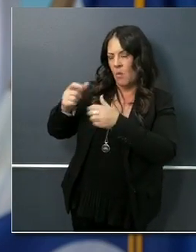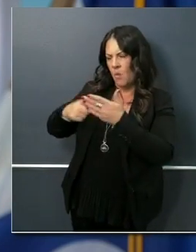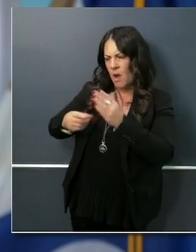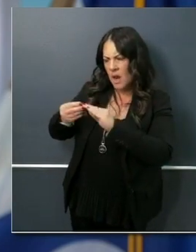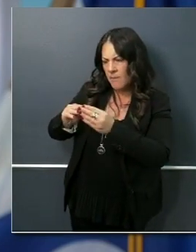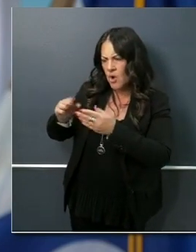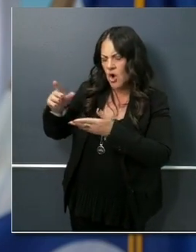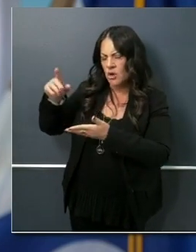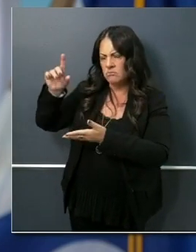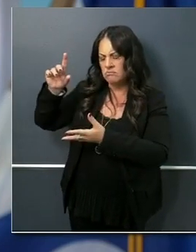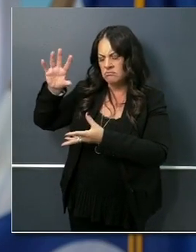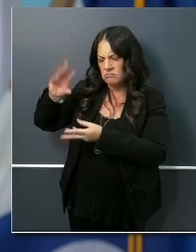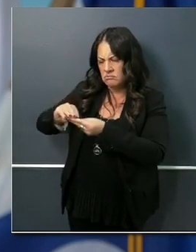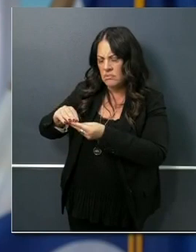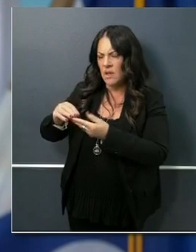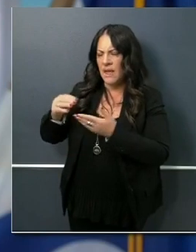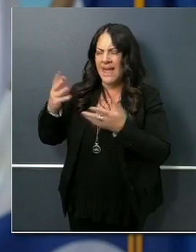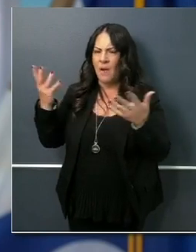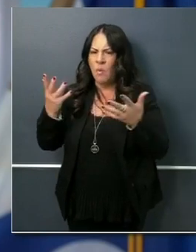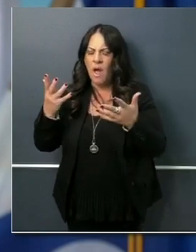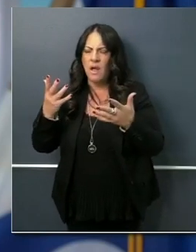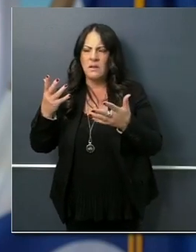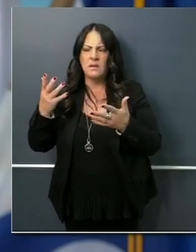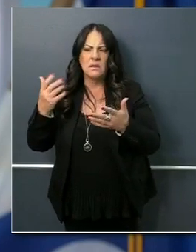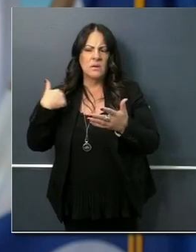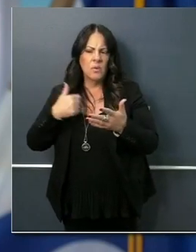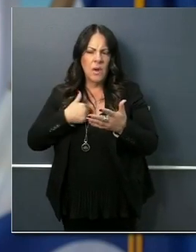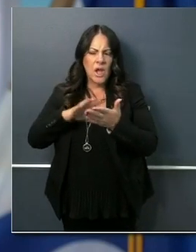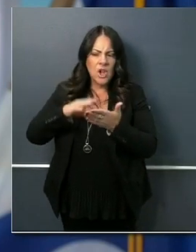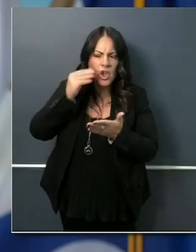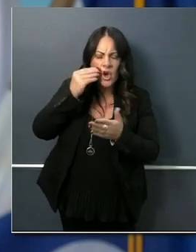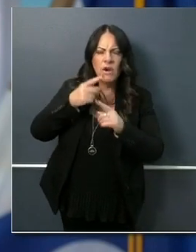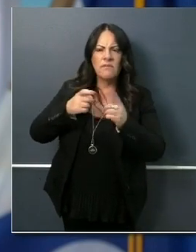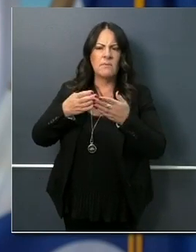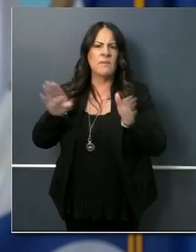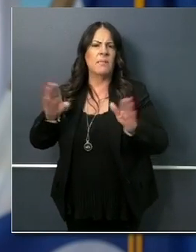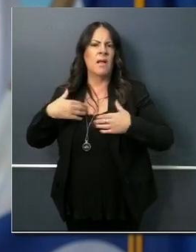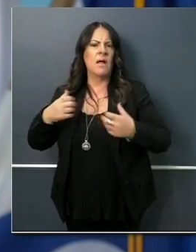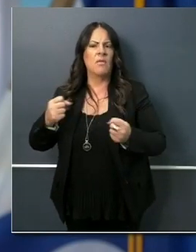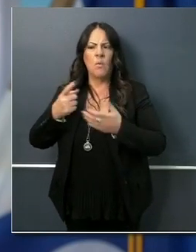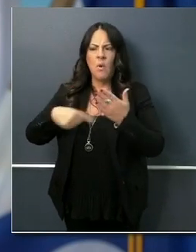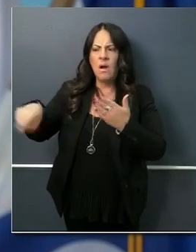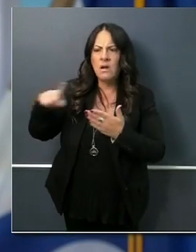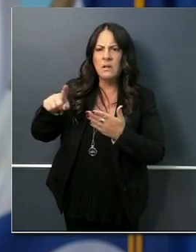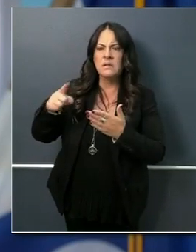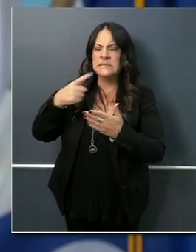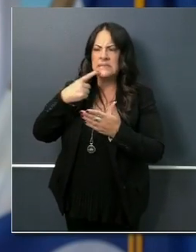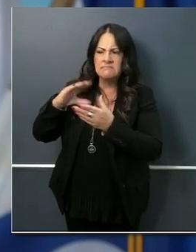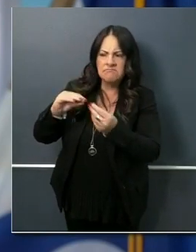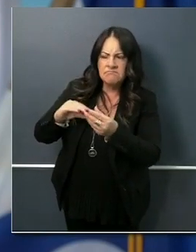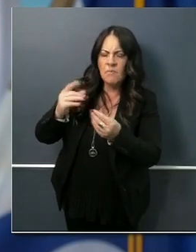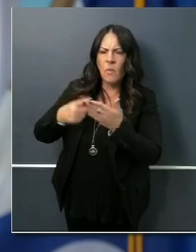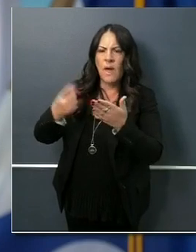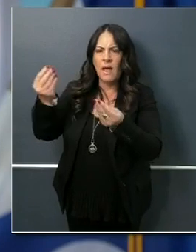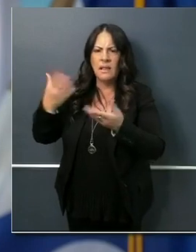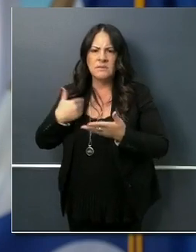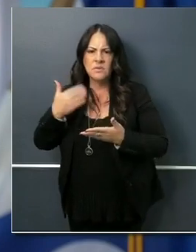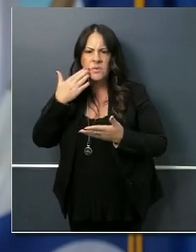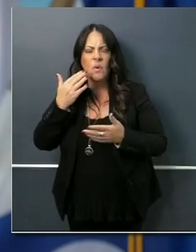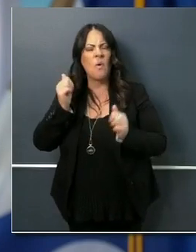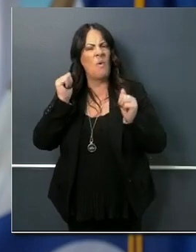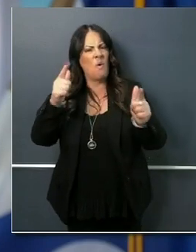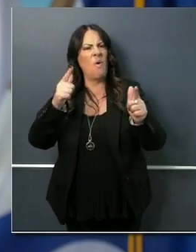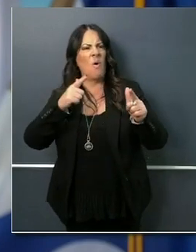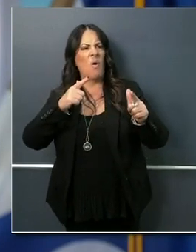based, why it's based on public health data, and why it's a vexing prospect for every governor